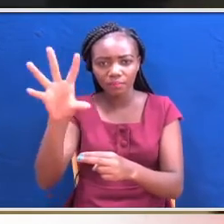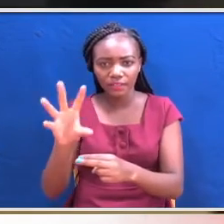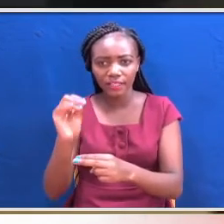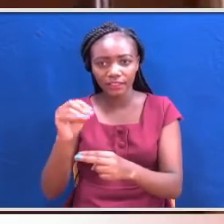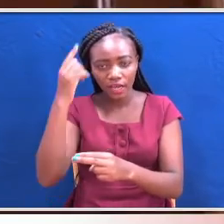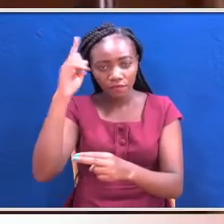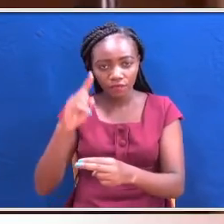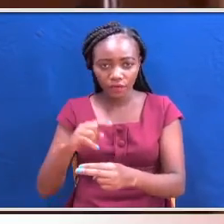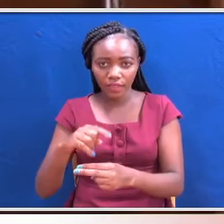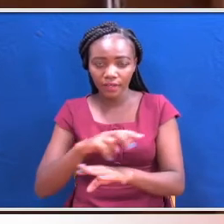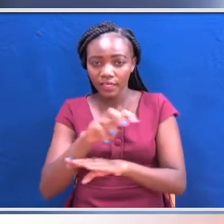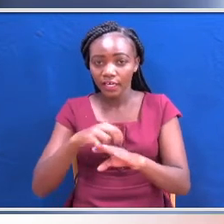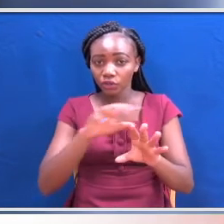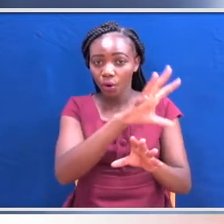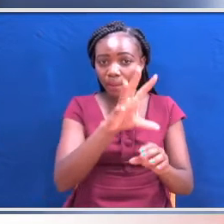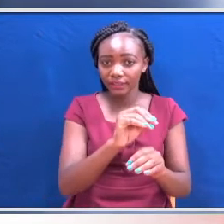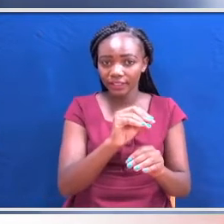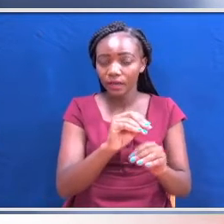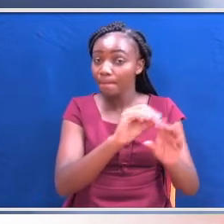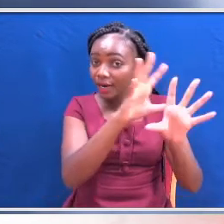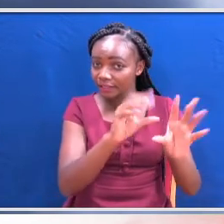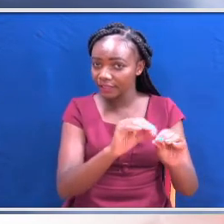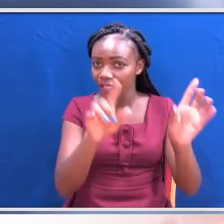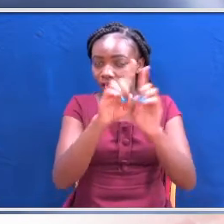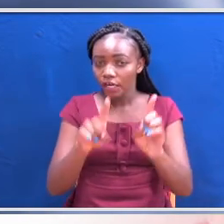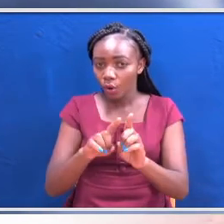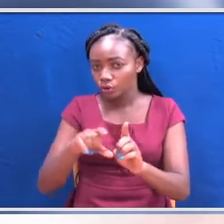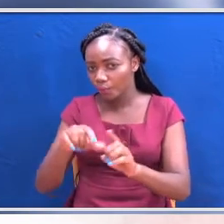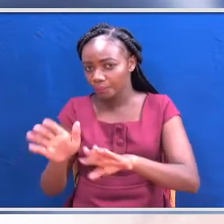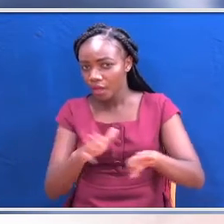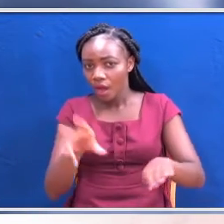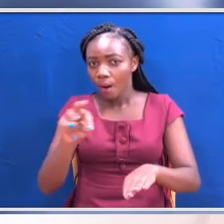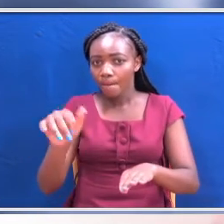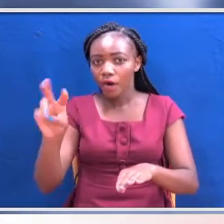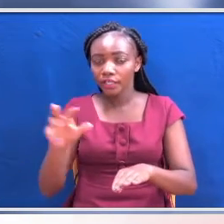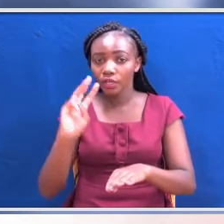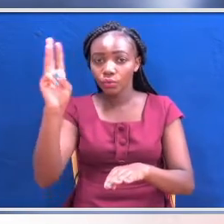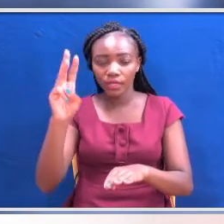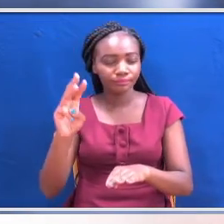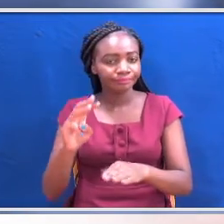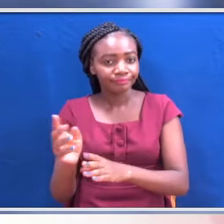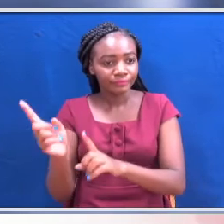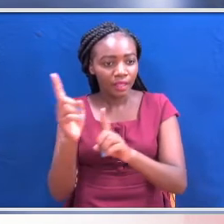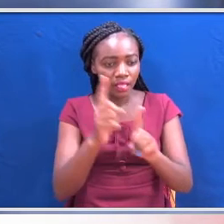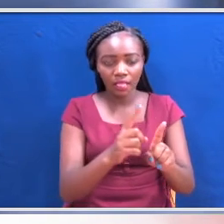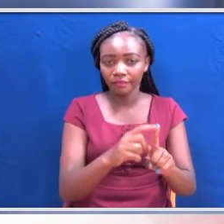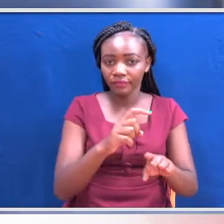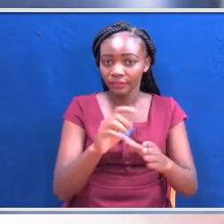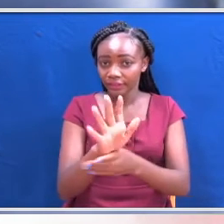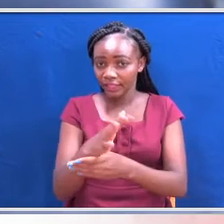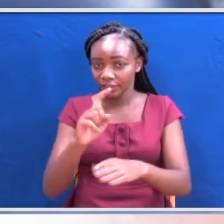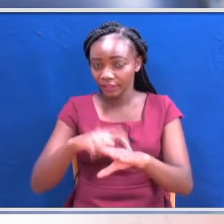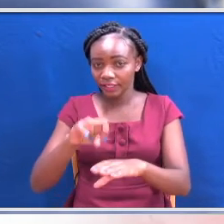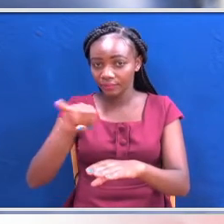the annual national budget. Professor Moni Wekesa will be next on the line on Thursday as the JSC prepares